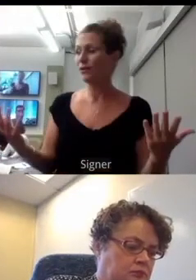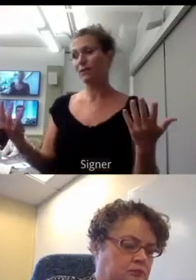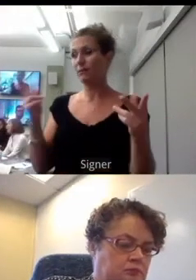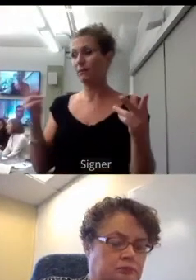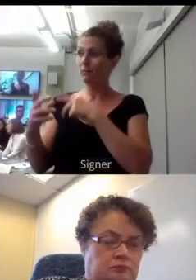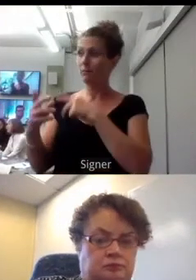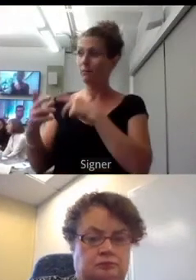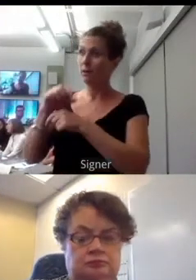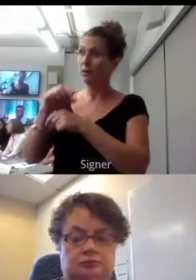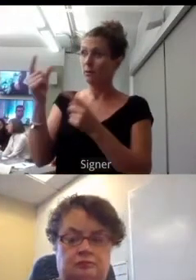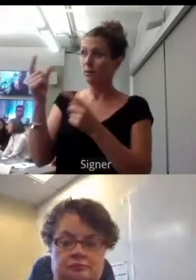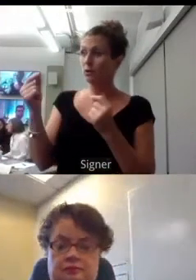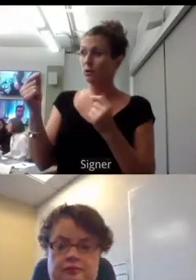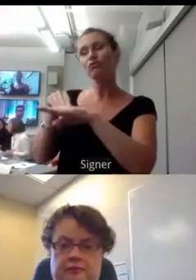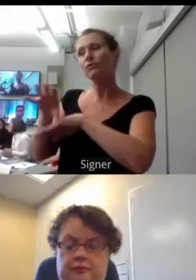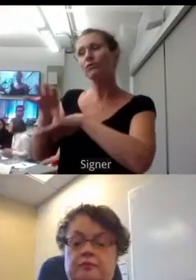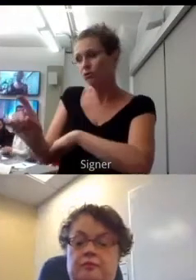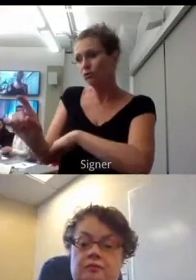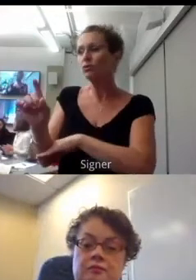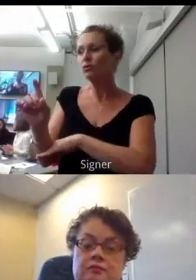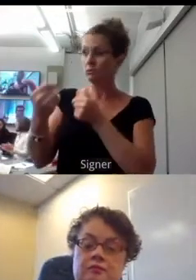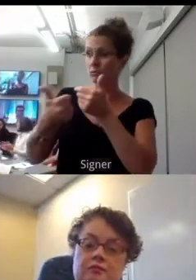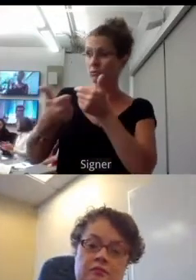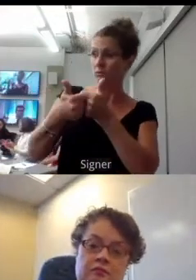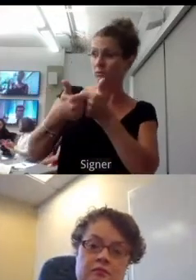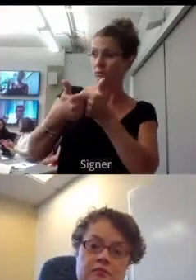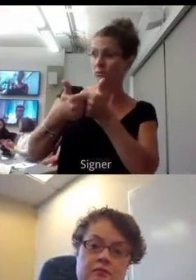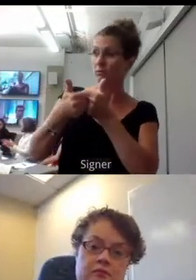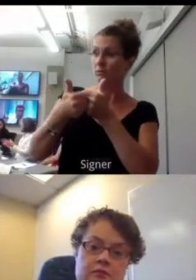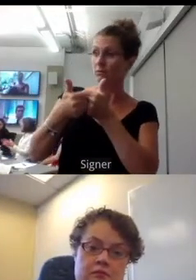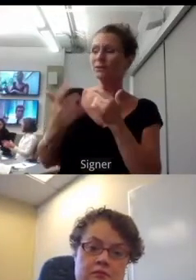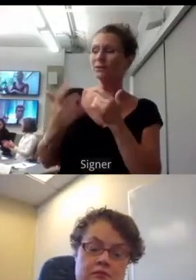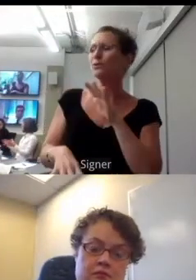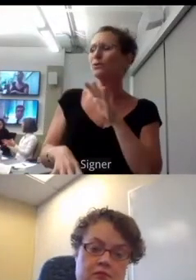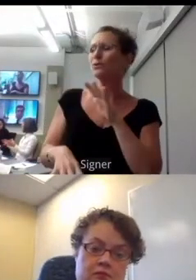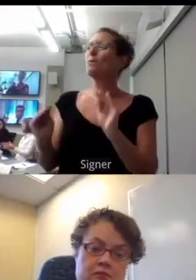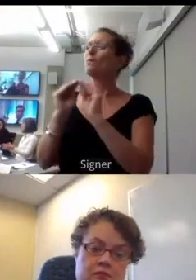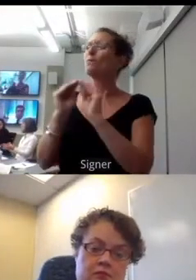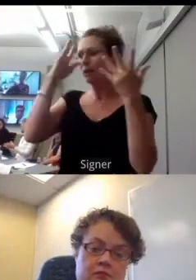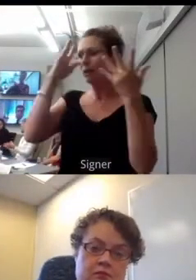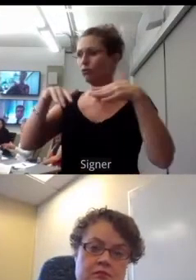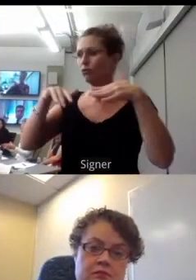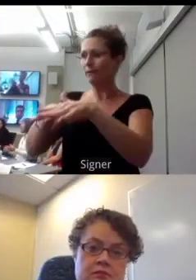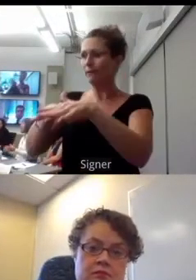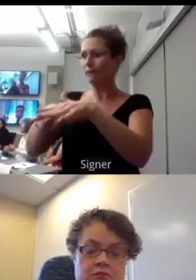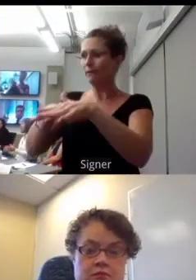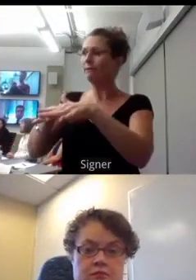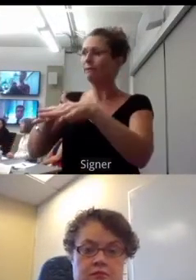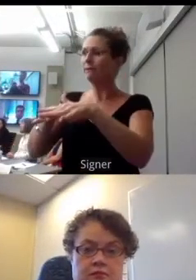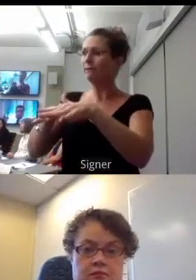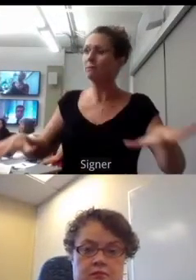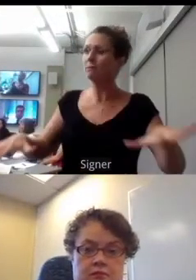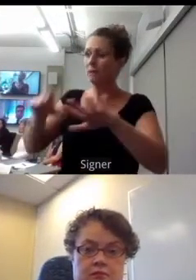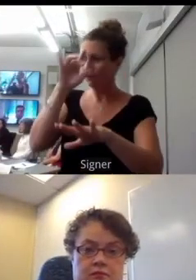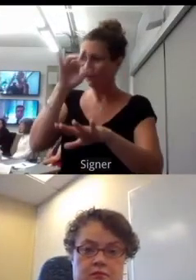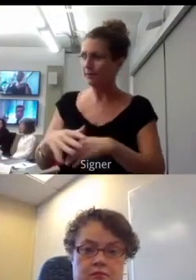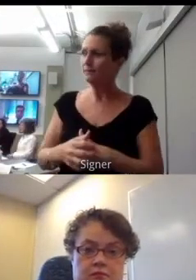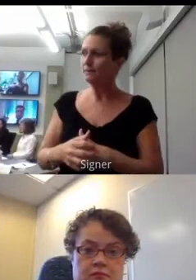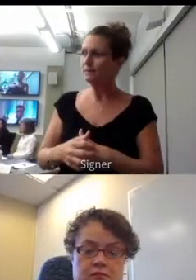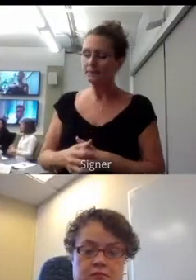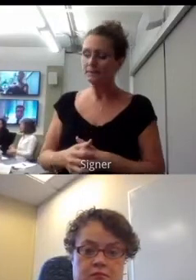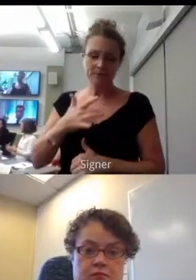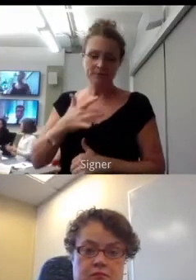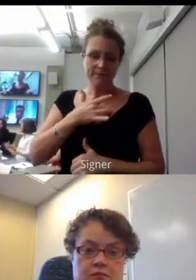you see is trying to find a more integrative space for that. So I think that the idea of having a central figure is very,